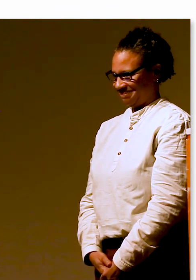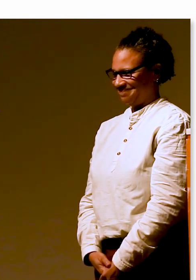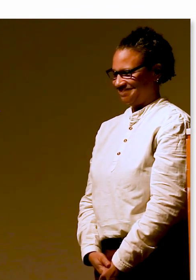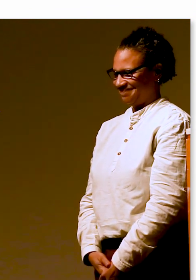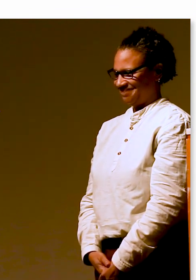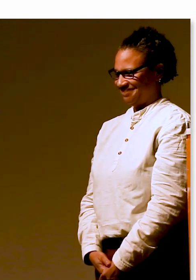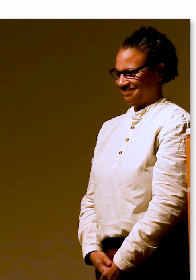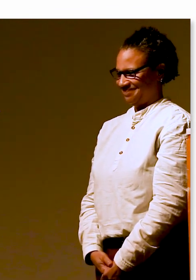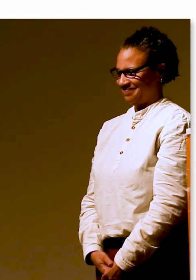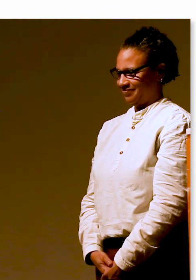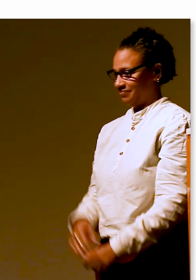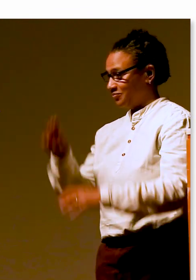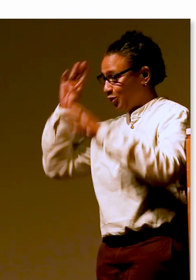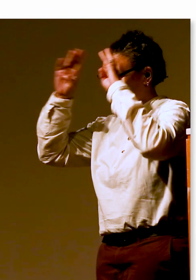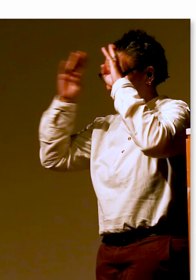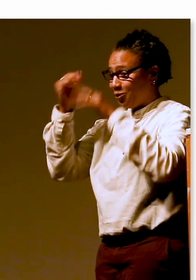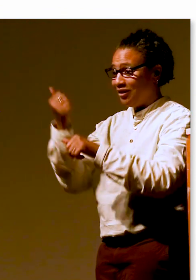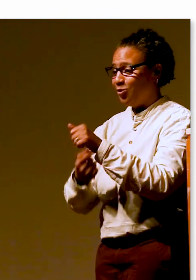Hello, everyone.